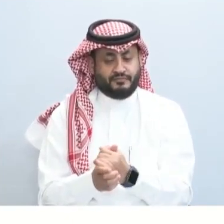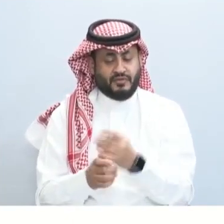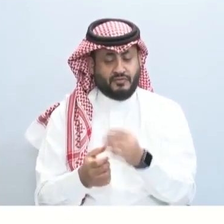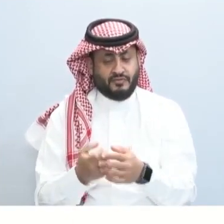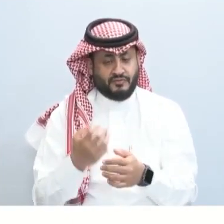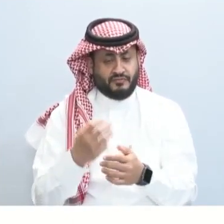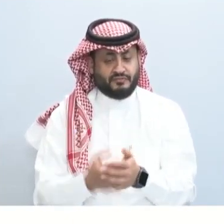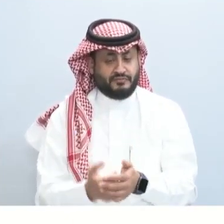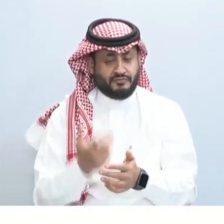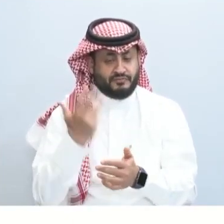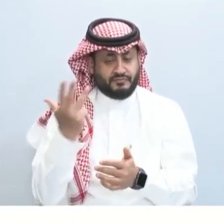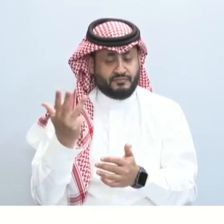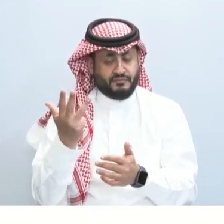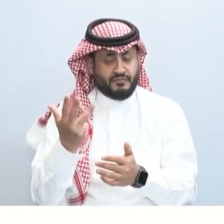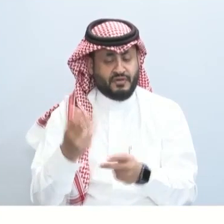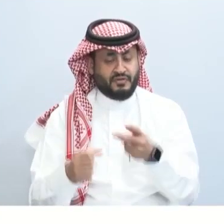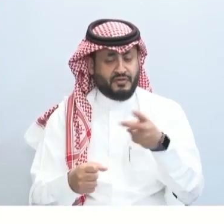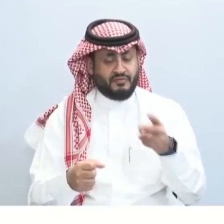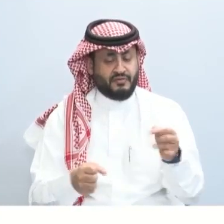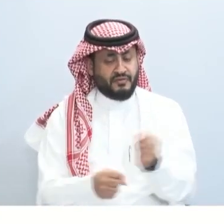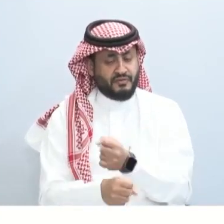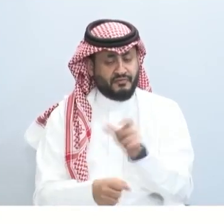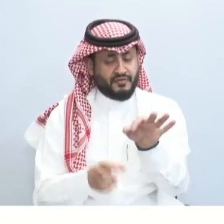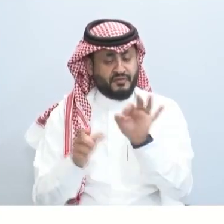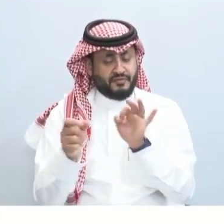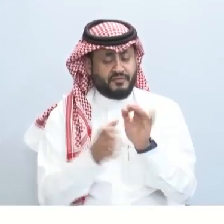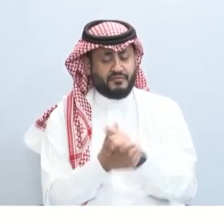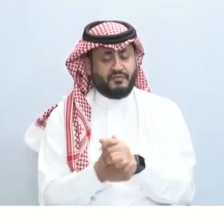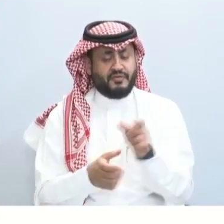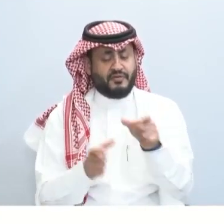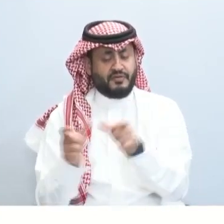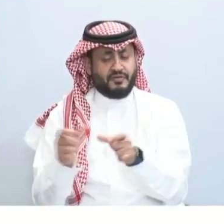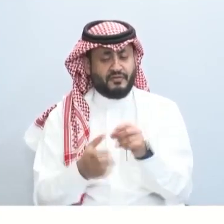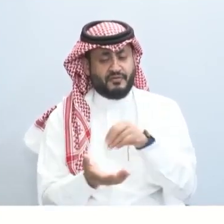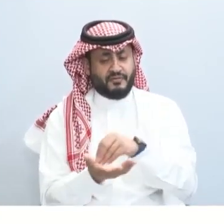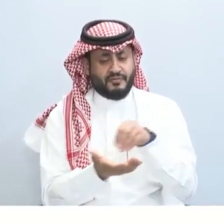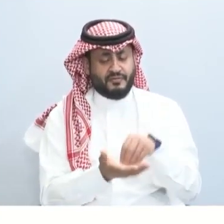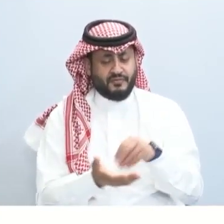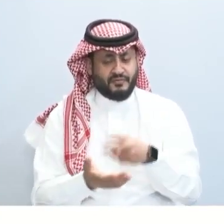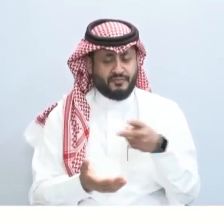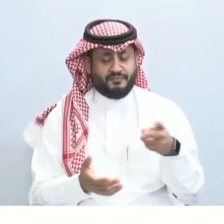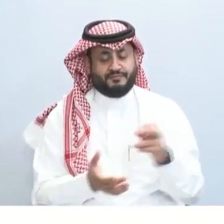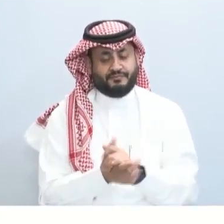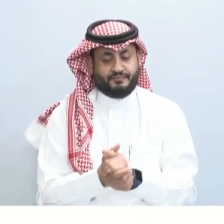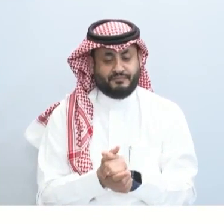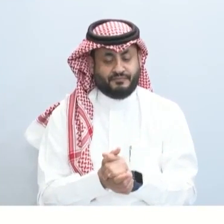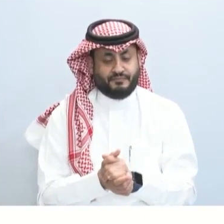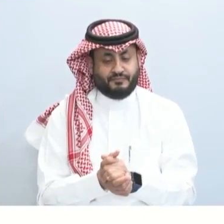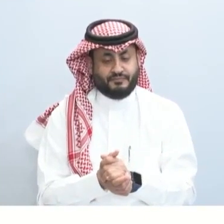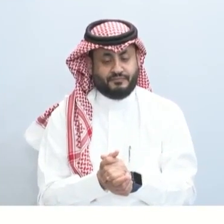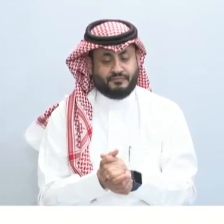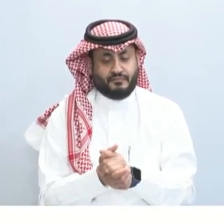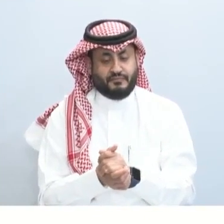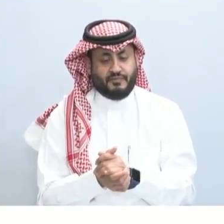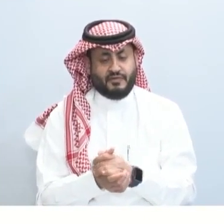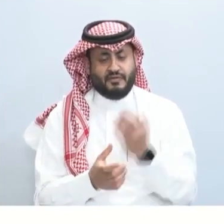different activities that we can do when we go to these places. So let's read